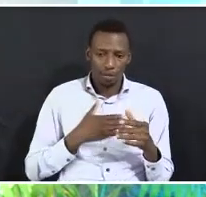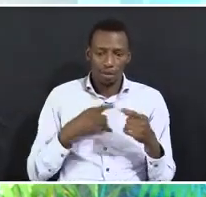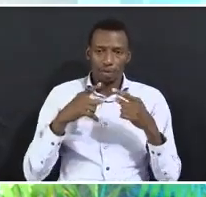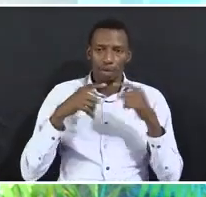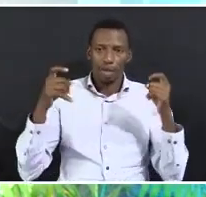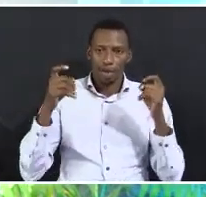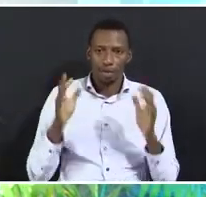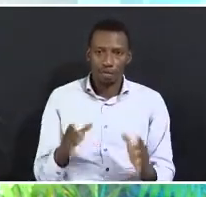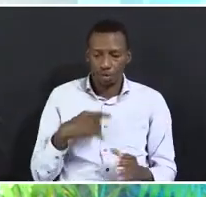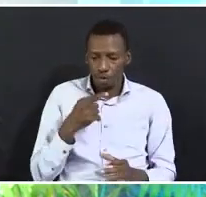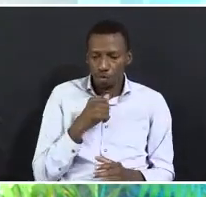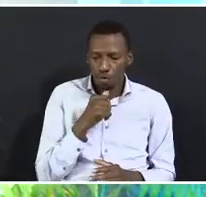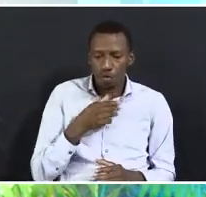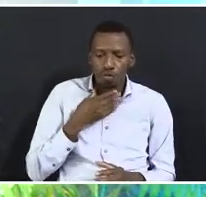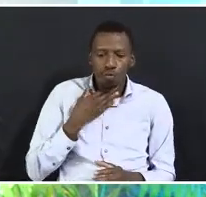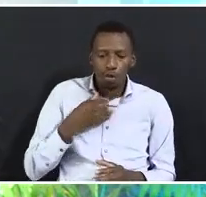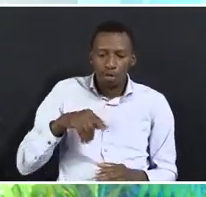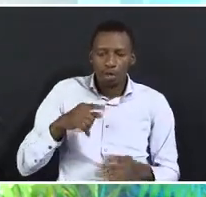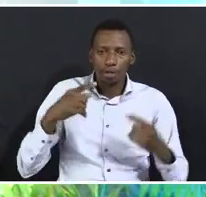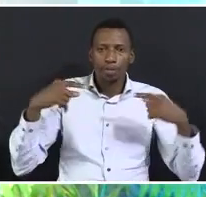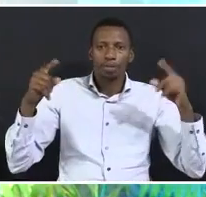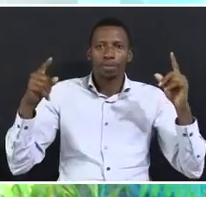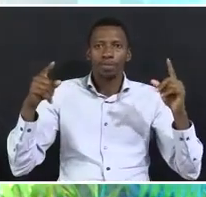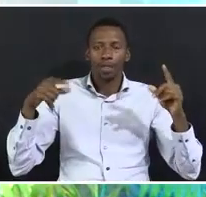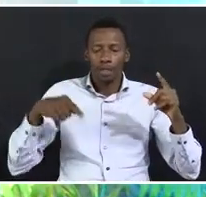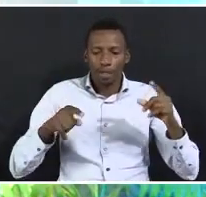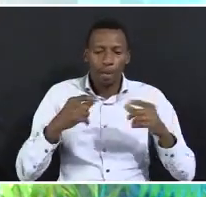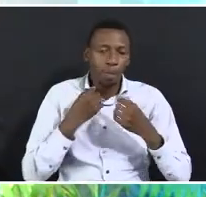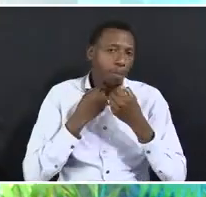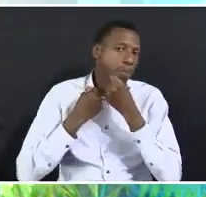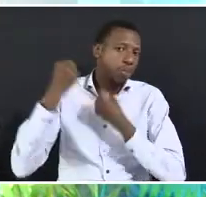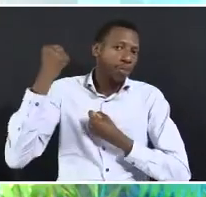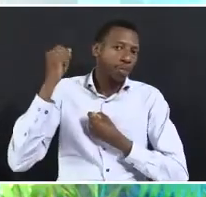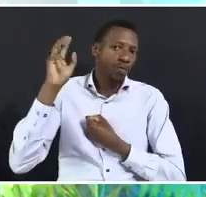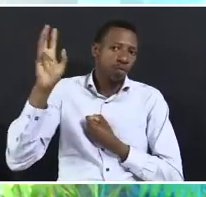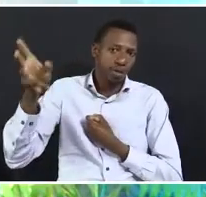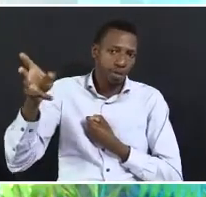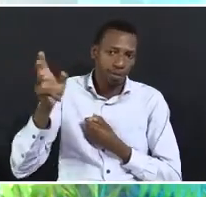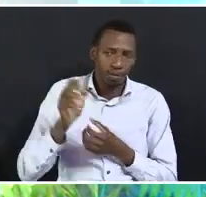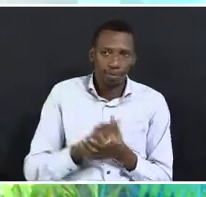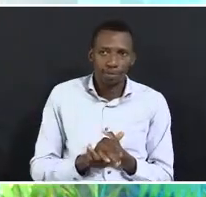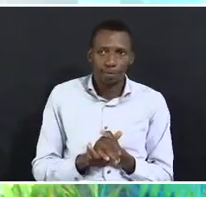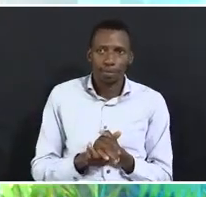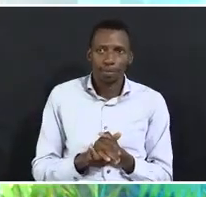want us to excel, to succeed, will commit suicide.